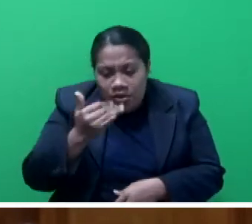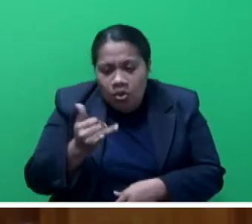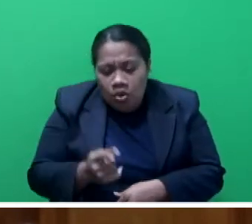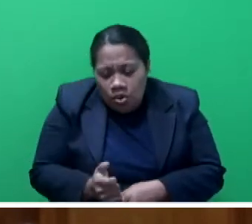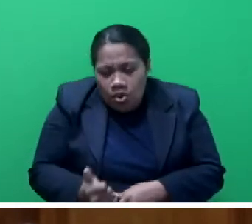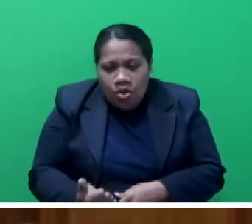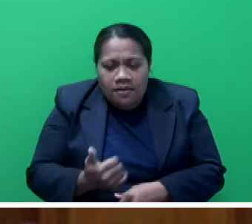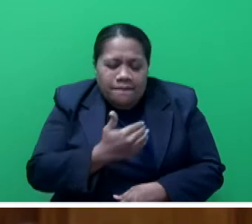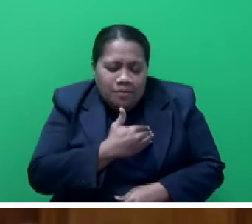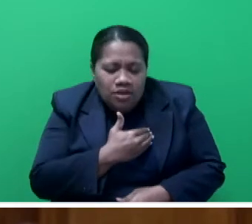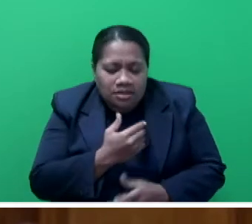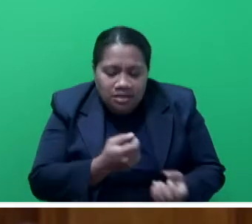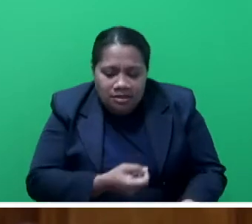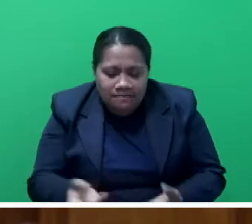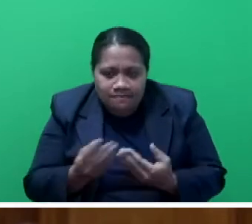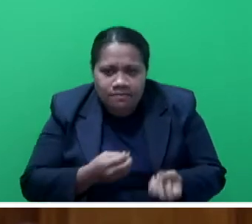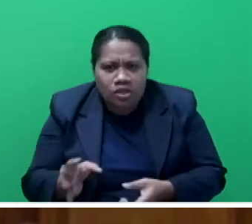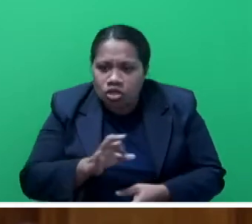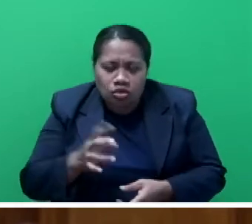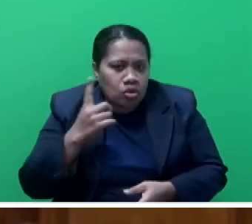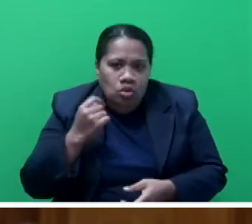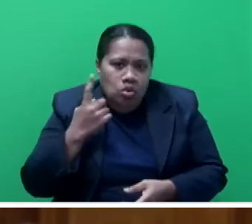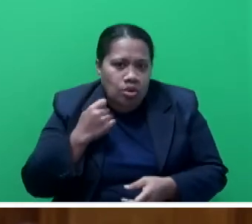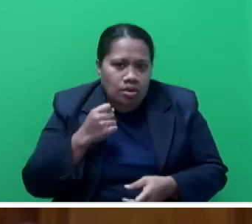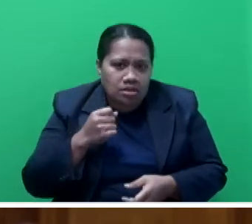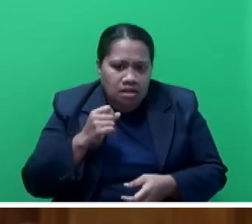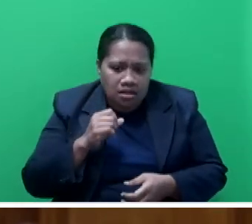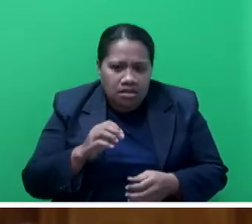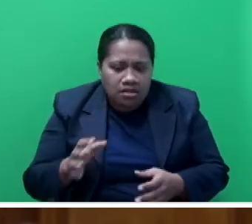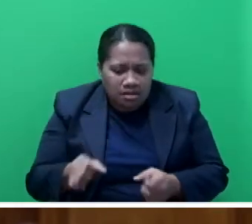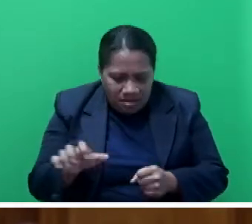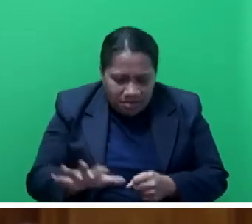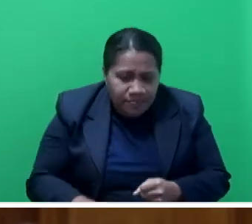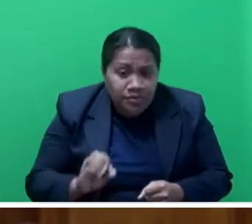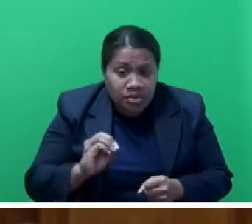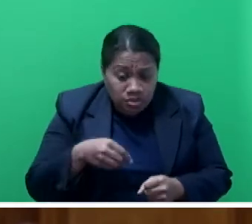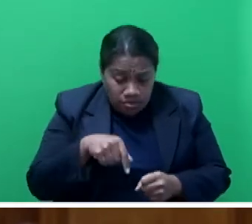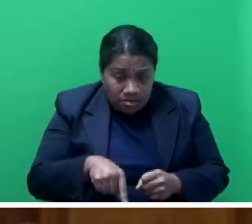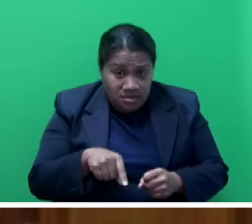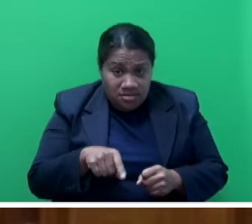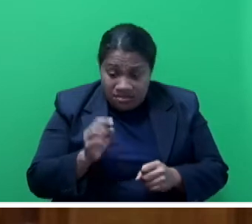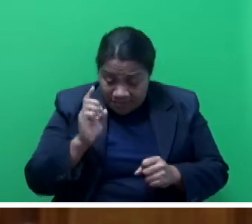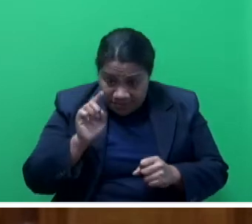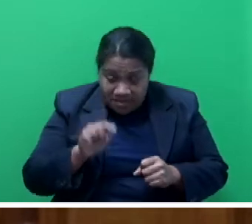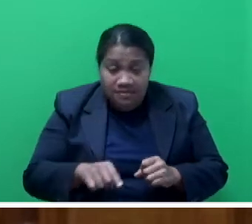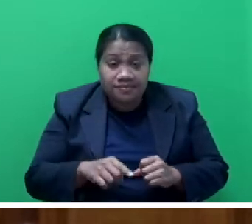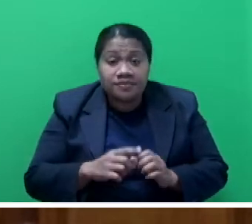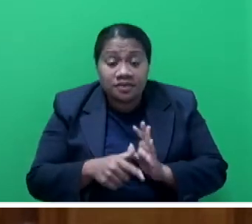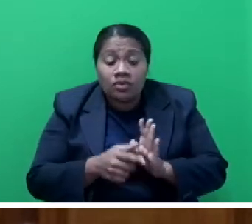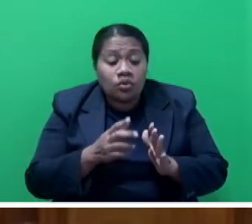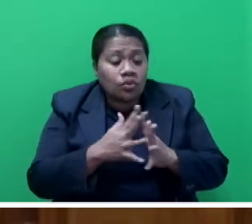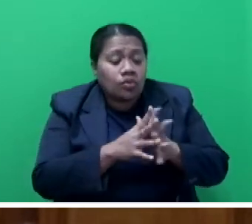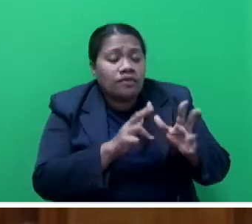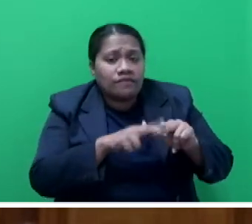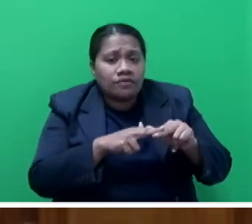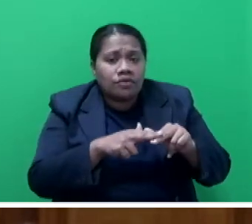around. And in this particular zone, where there was intermittent water, WEF had to mobilize its